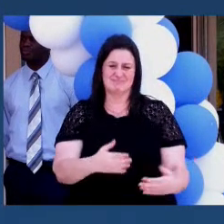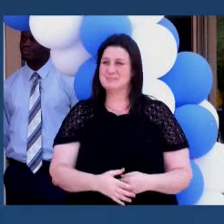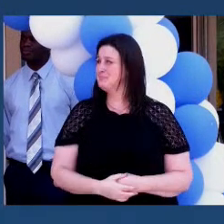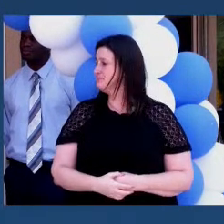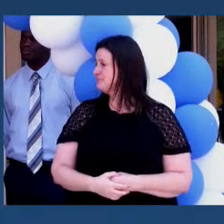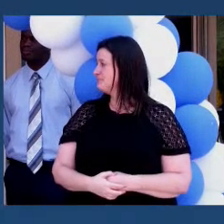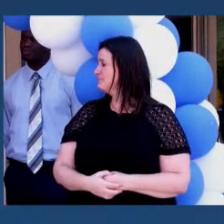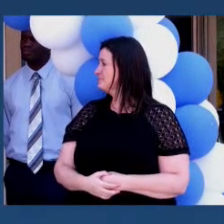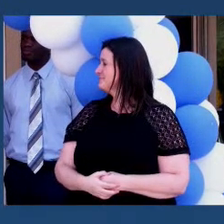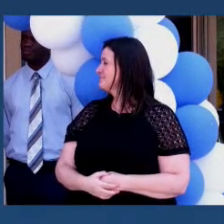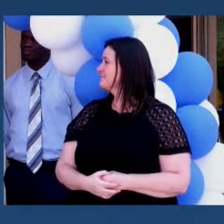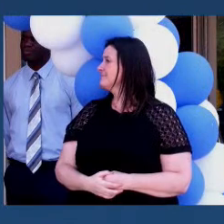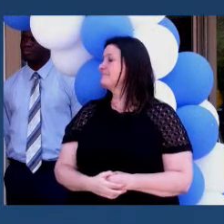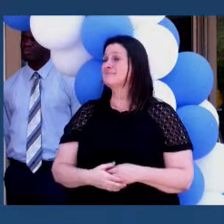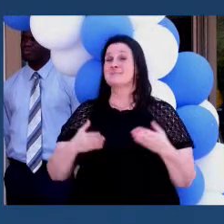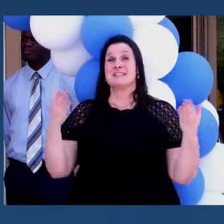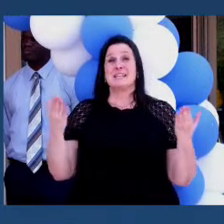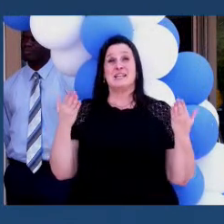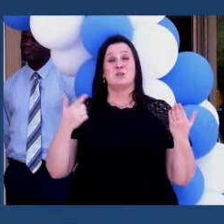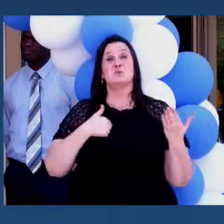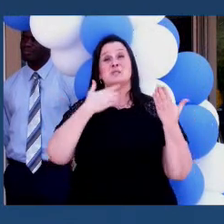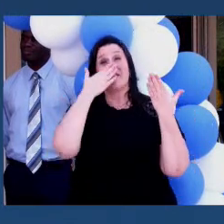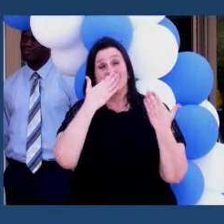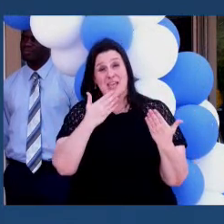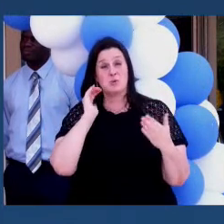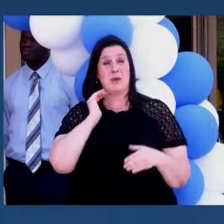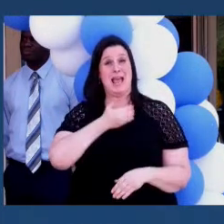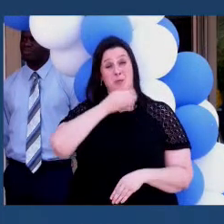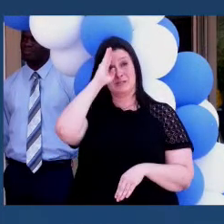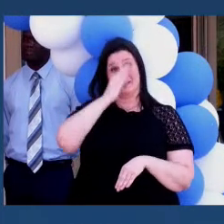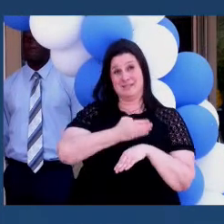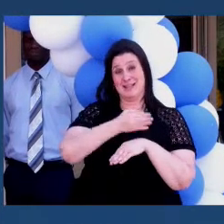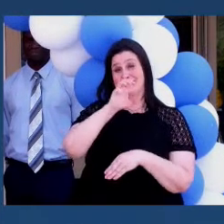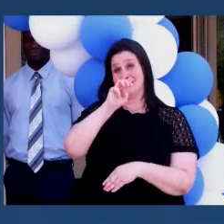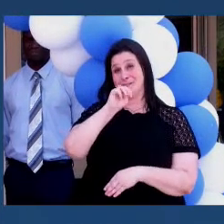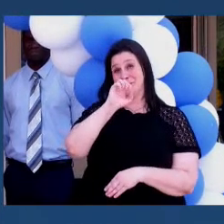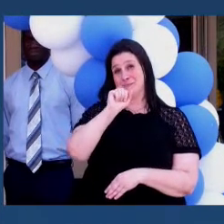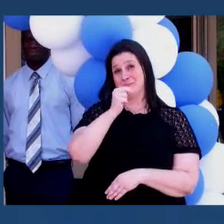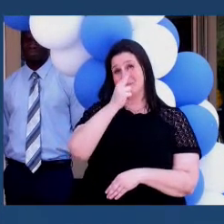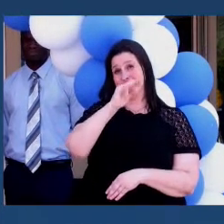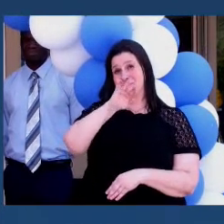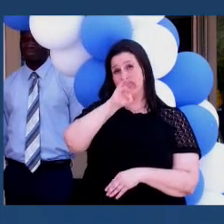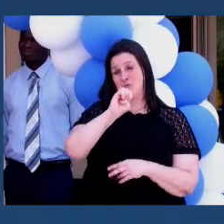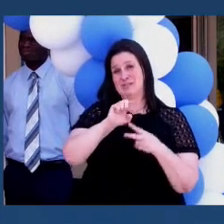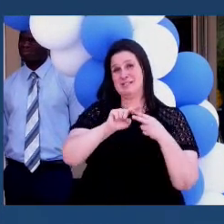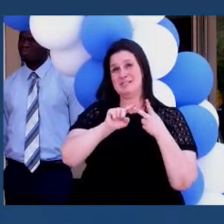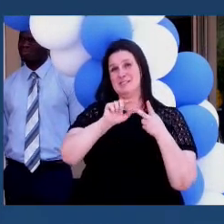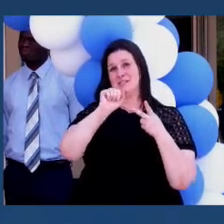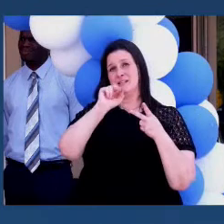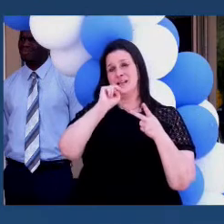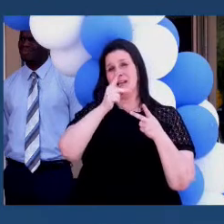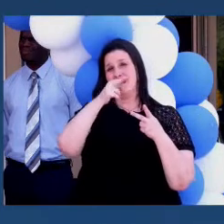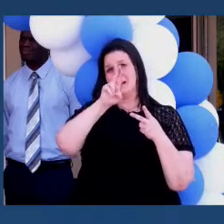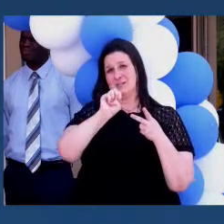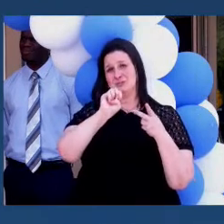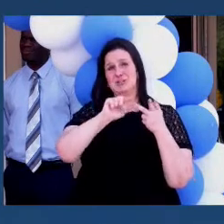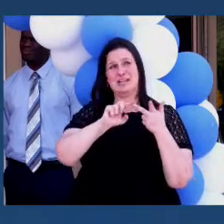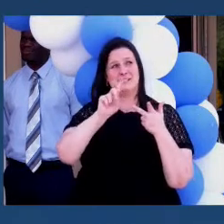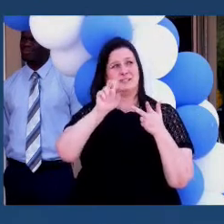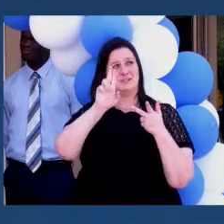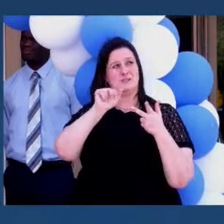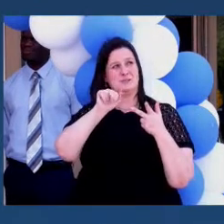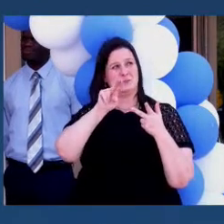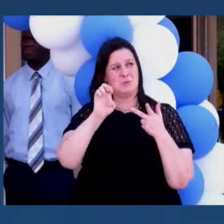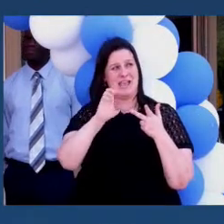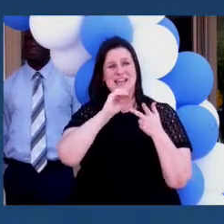Here with me today to say thanks are sons, Maurice, Andre, Dwayne, and daughter, Danielle, with